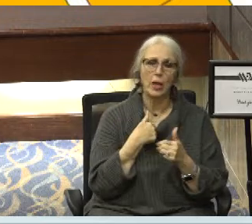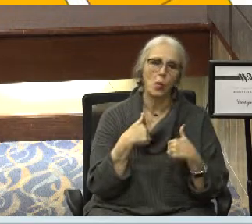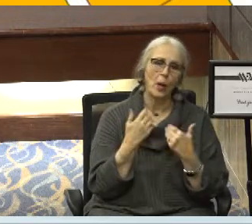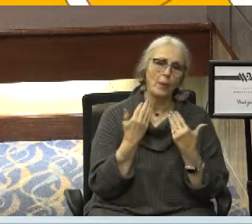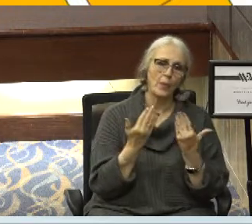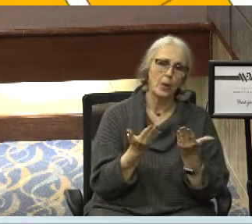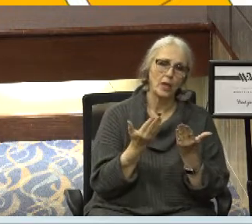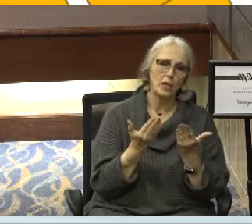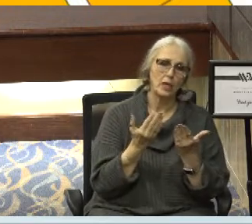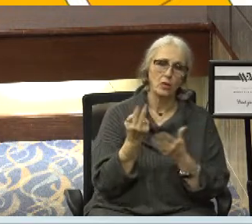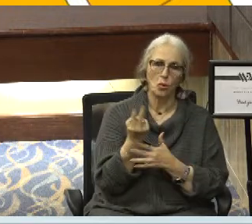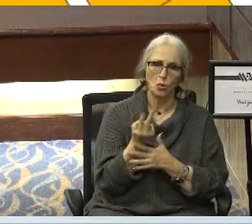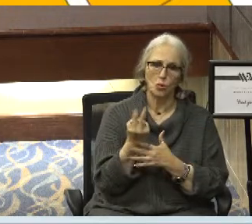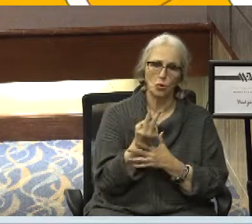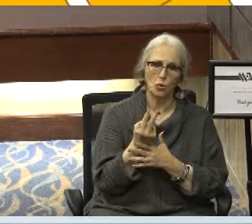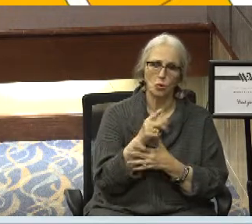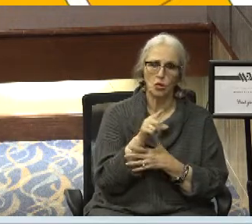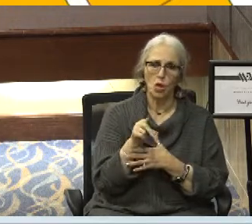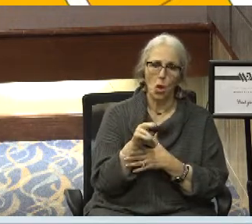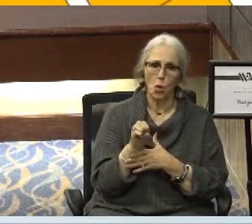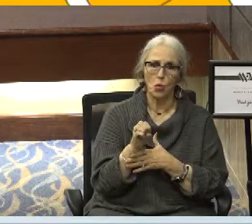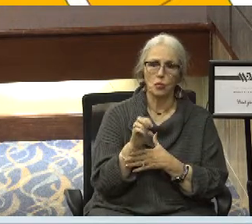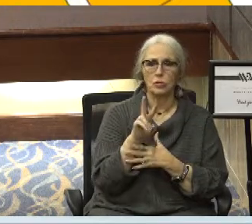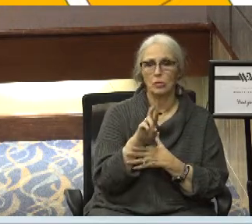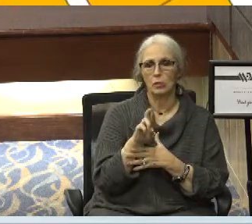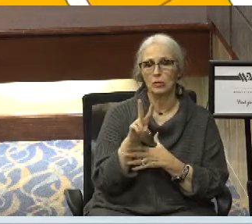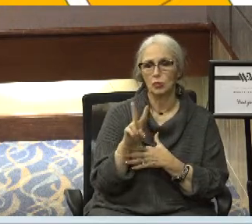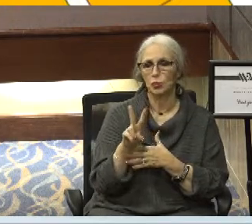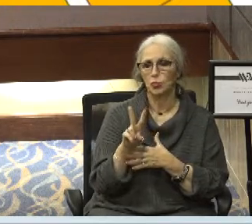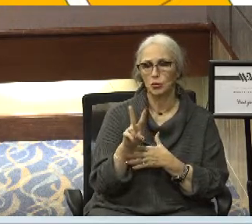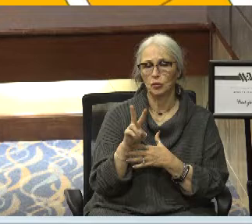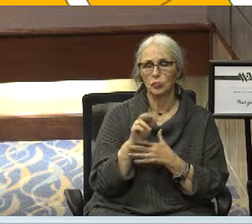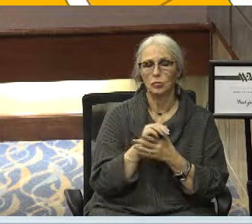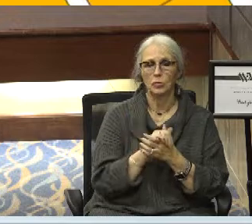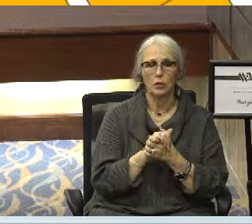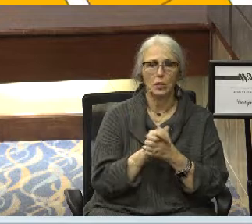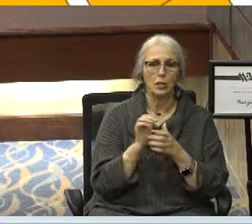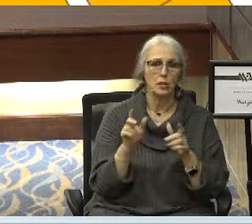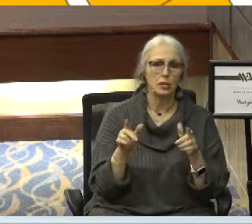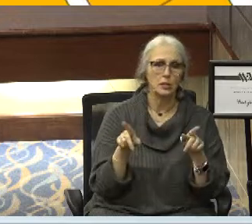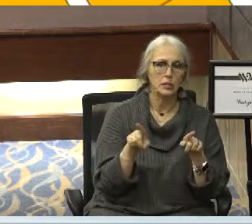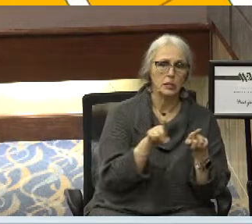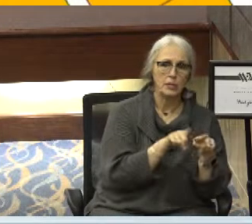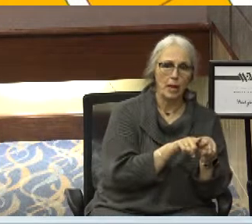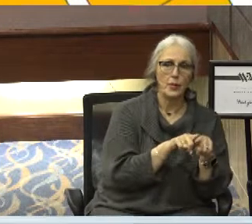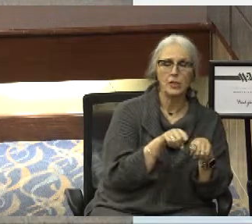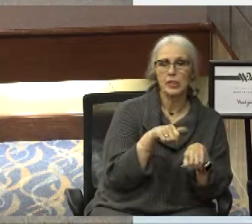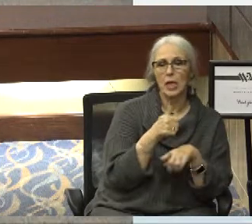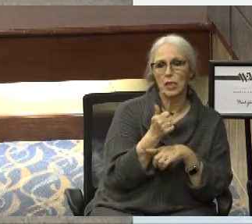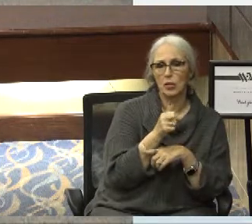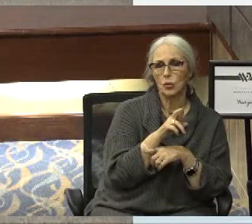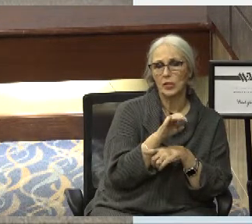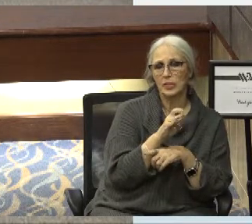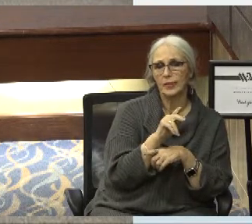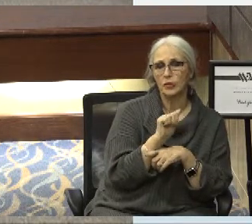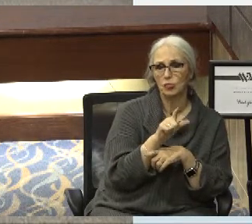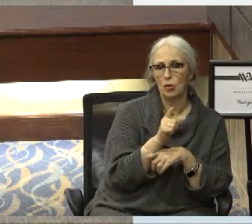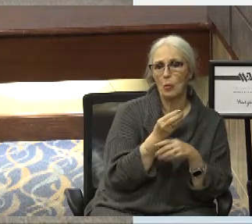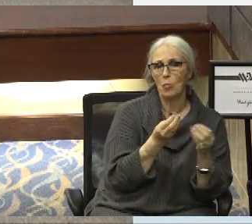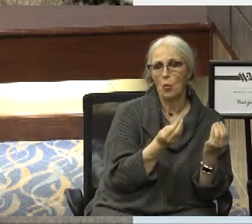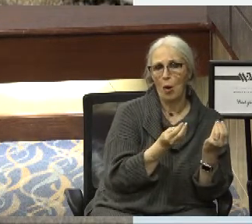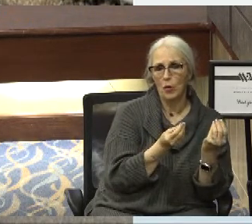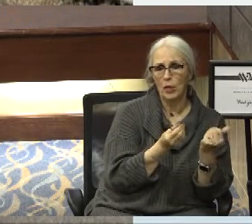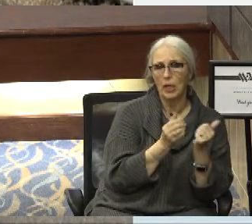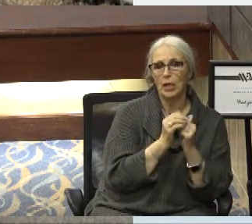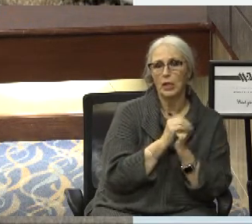recommending that these two properties be zoned to R2 to fit in with the other residential properties around it. And then here's